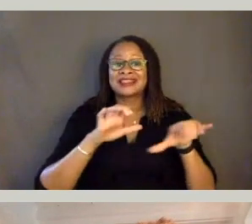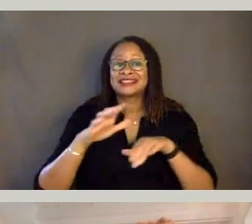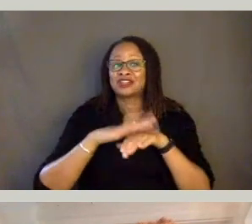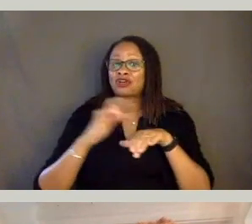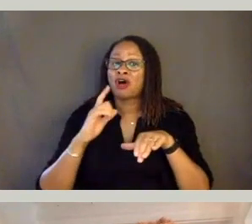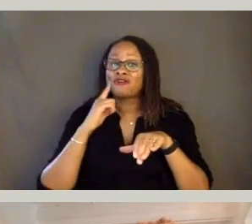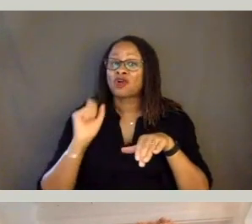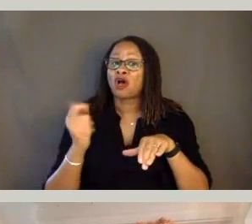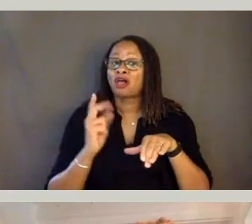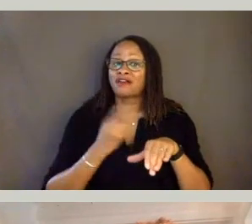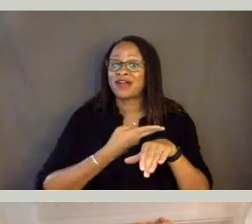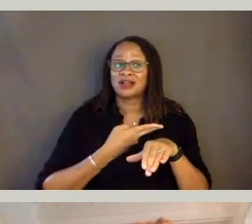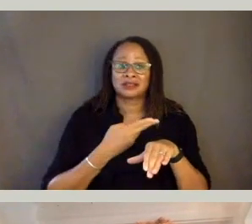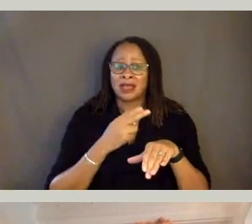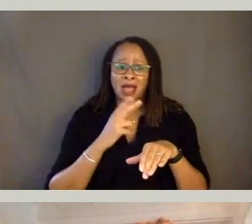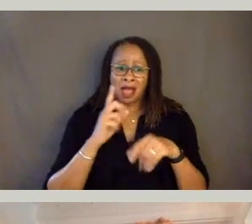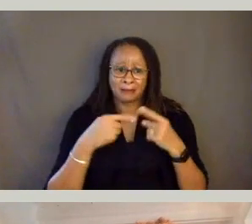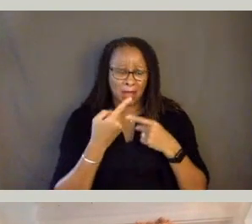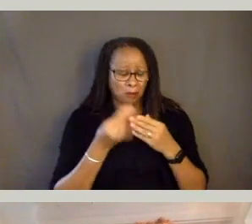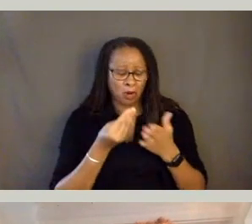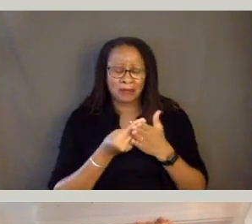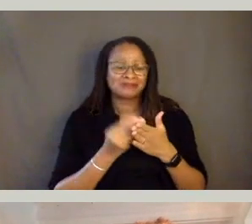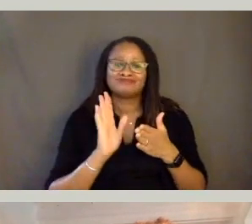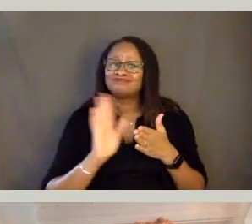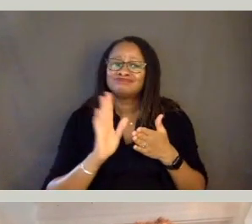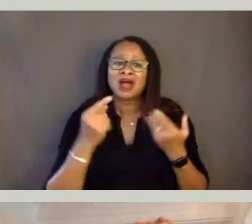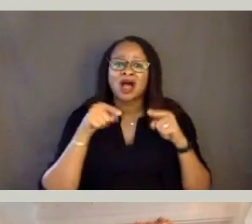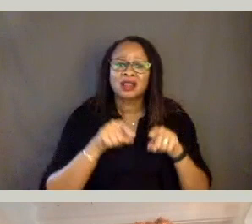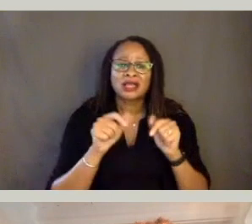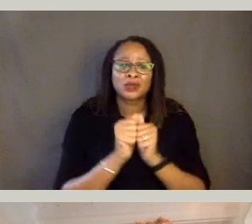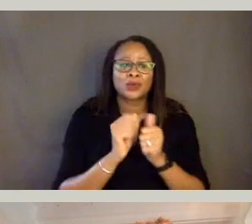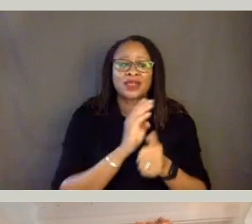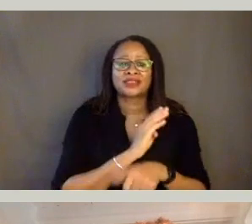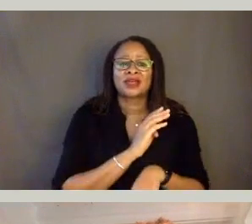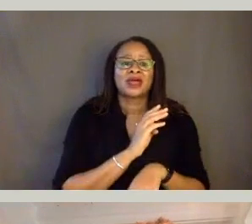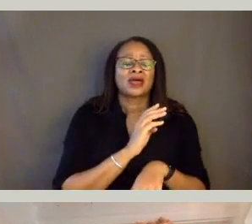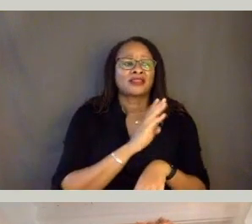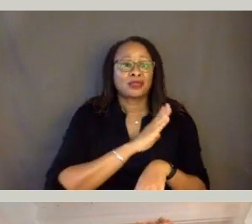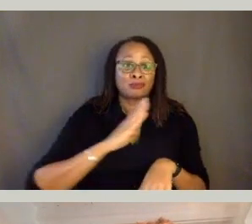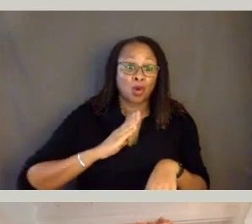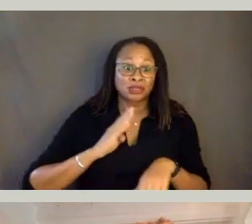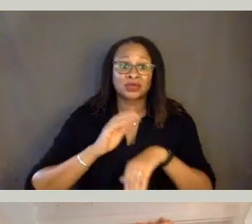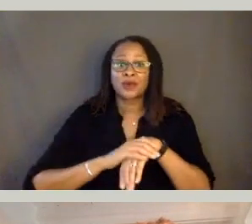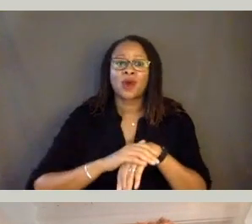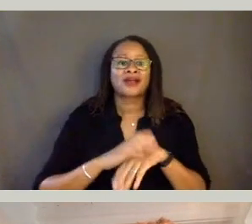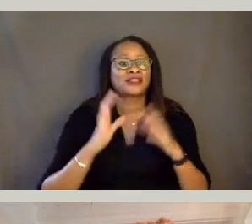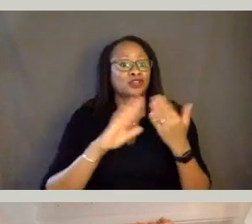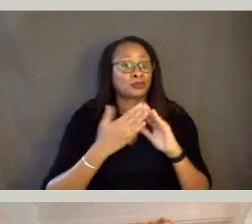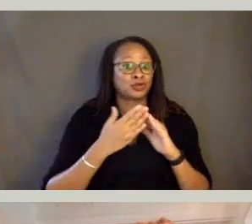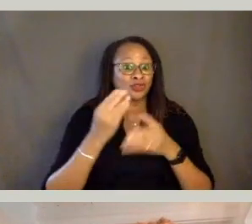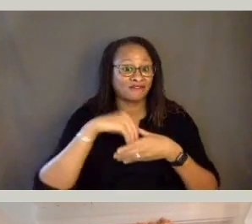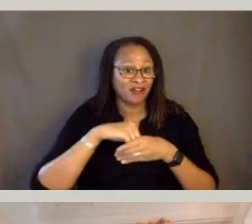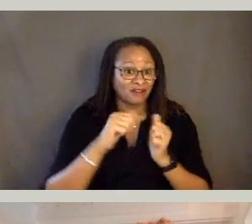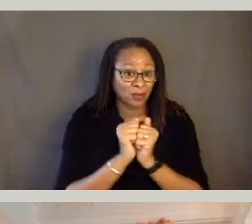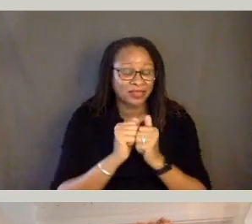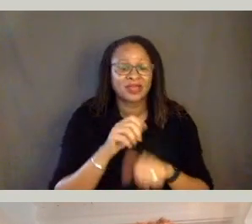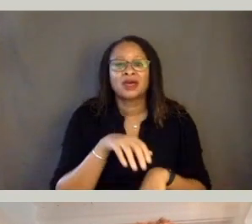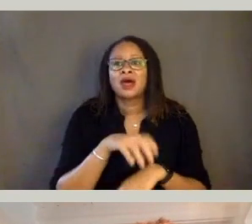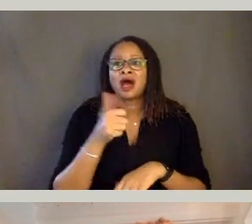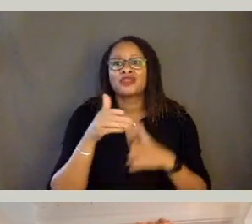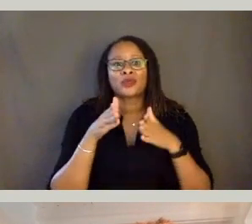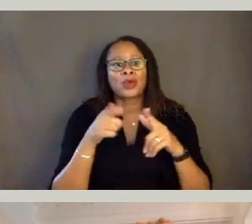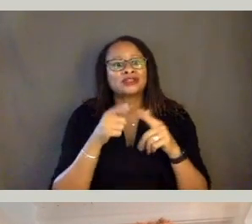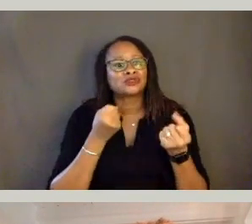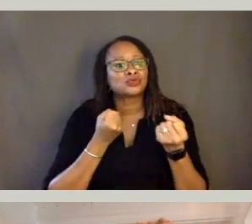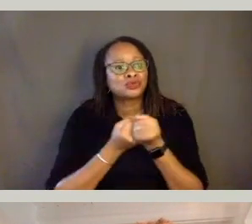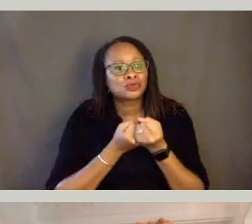wasn't just about more money going to something, but it was aligning with the boards they sat on, the communities they were engaged with, other ways to help